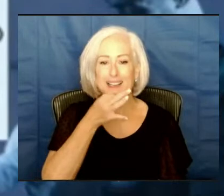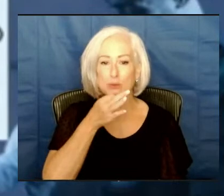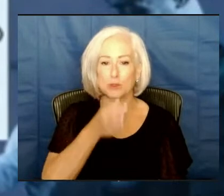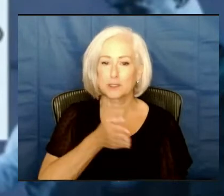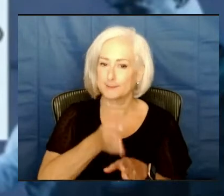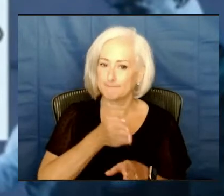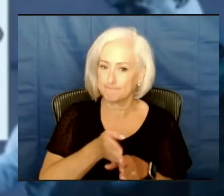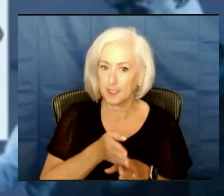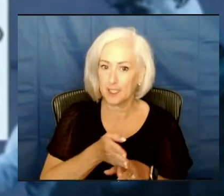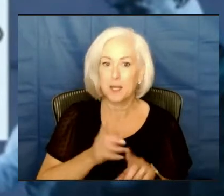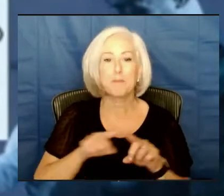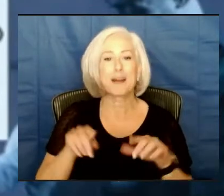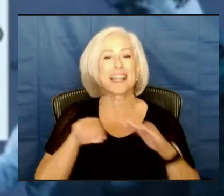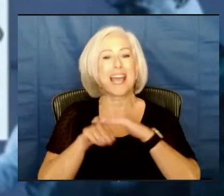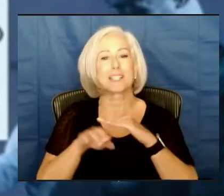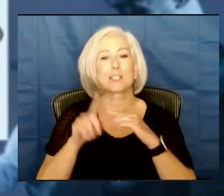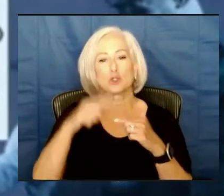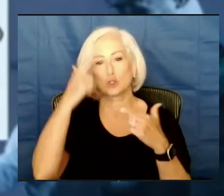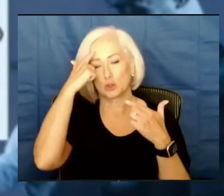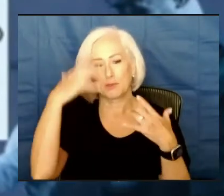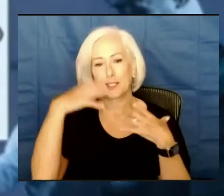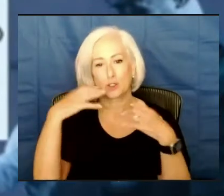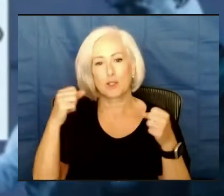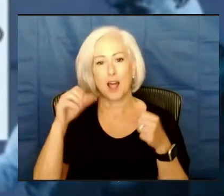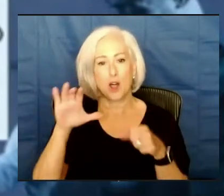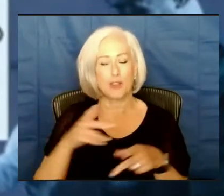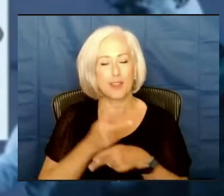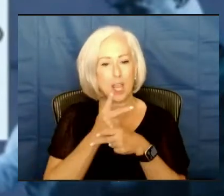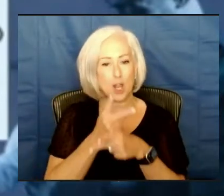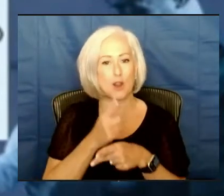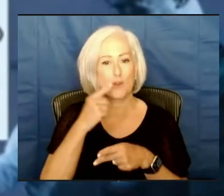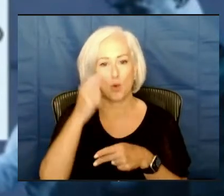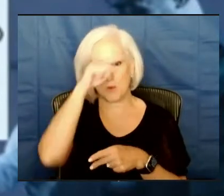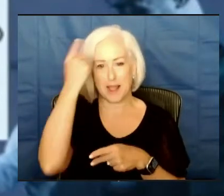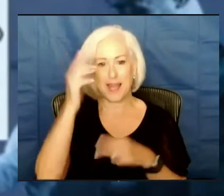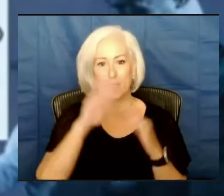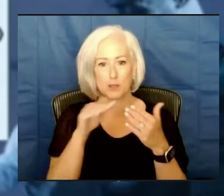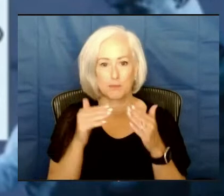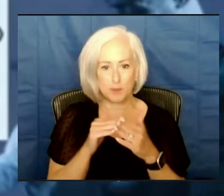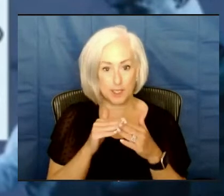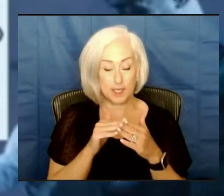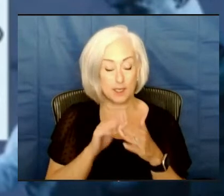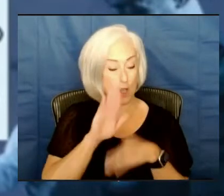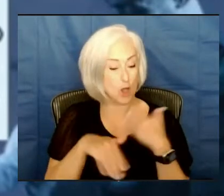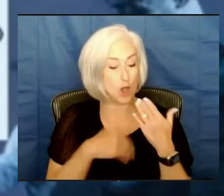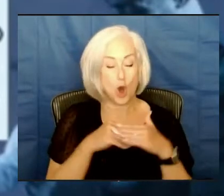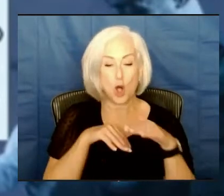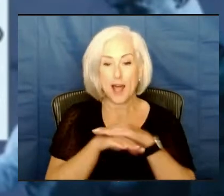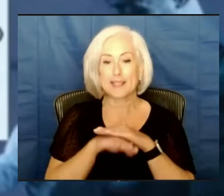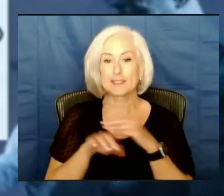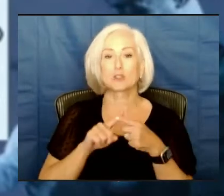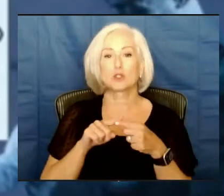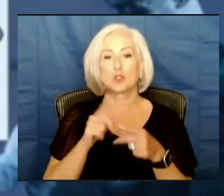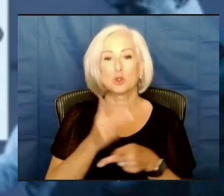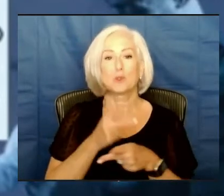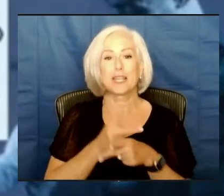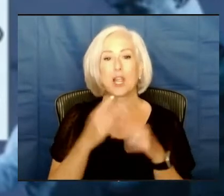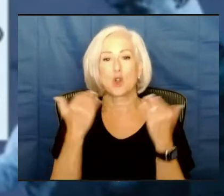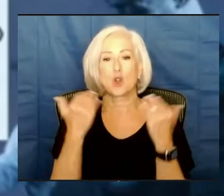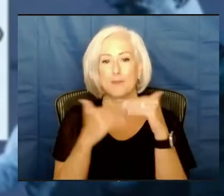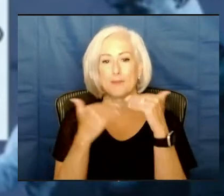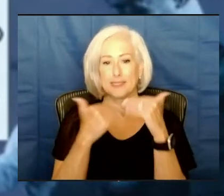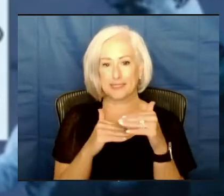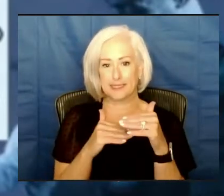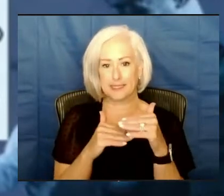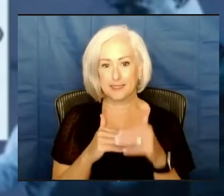mental health care for Black communities. But all of the access to care is often limited. I think what concerns me most, because